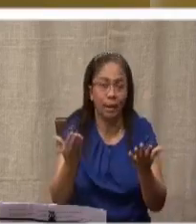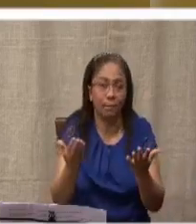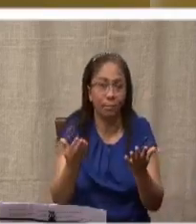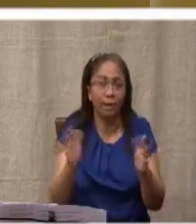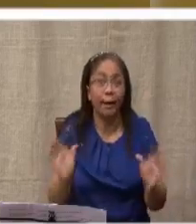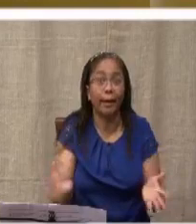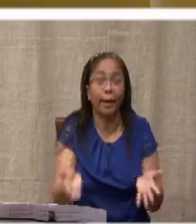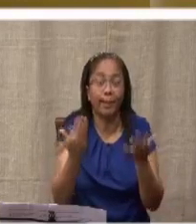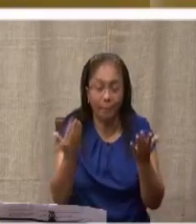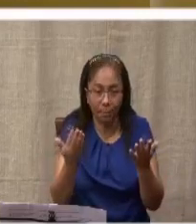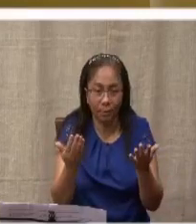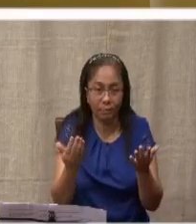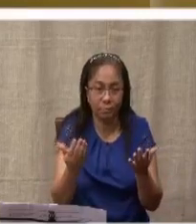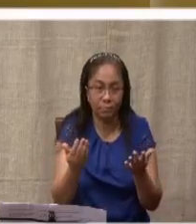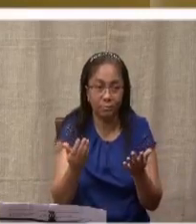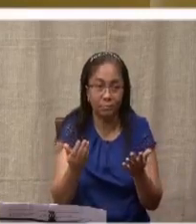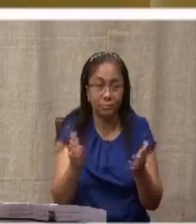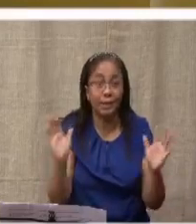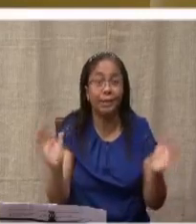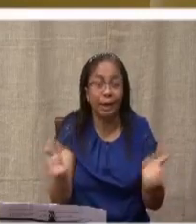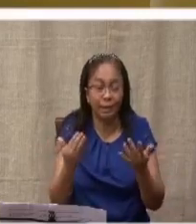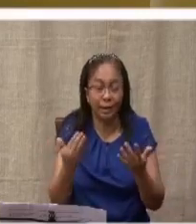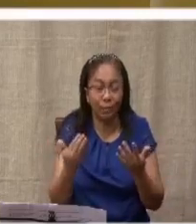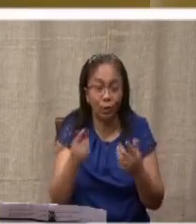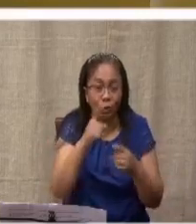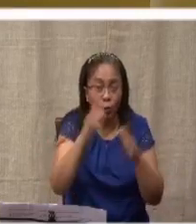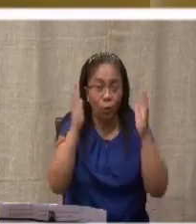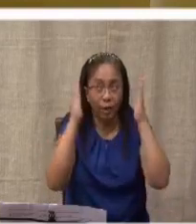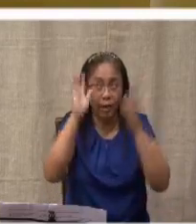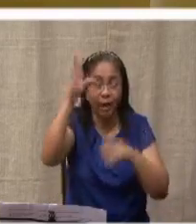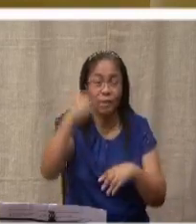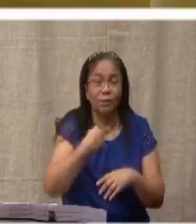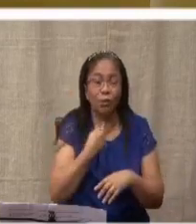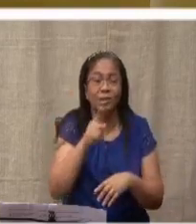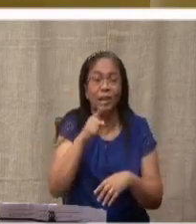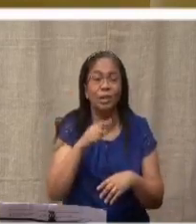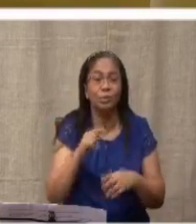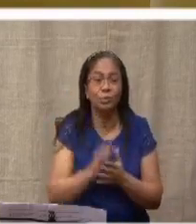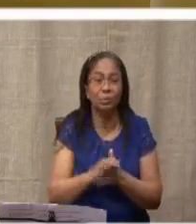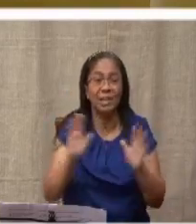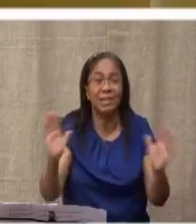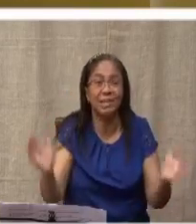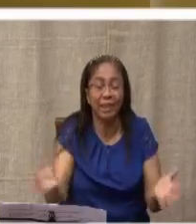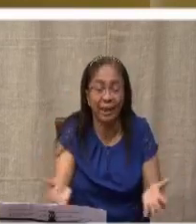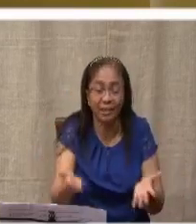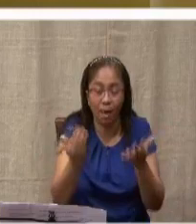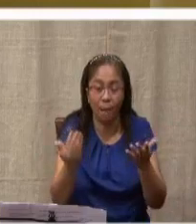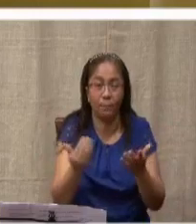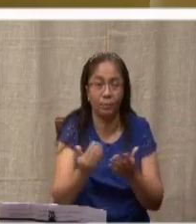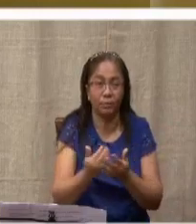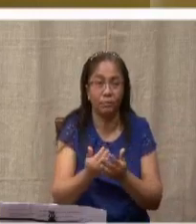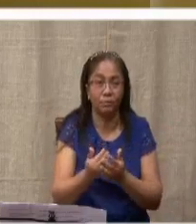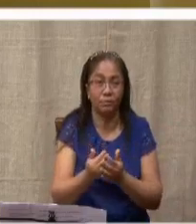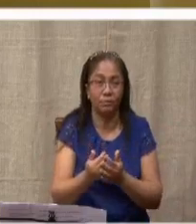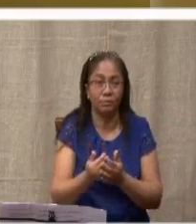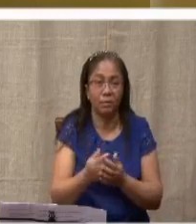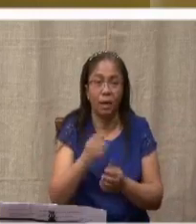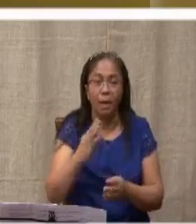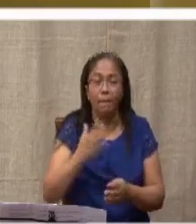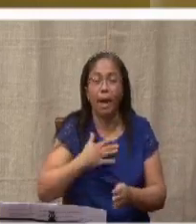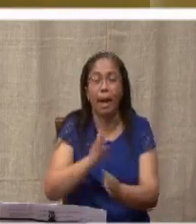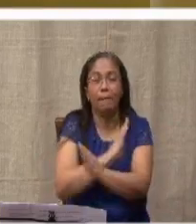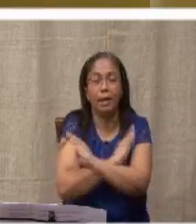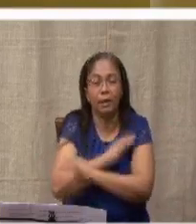up get up emcee to you arise hear him say to you beloved